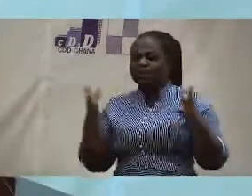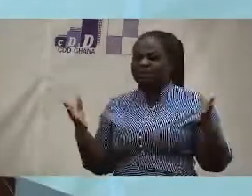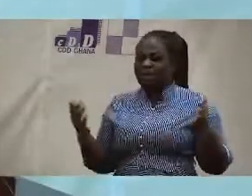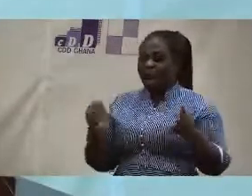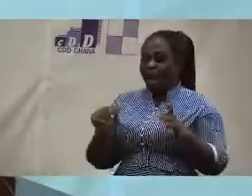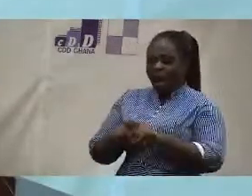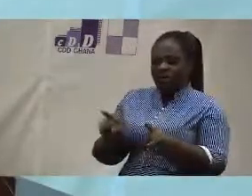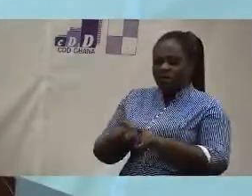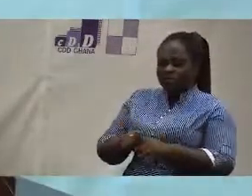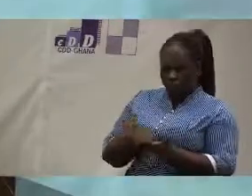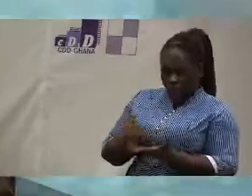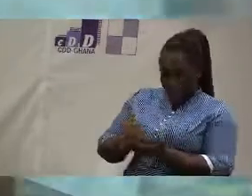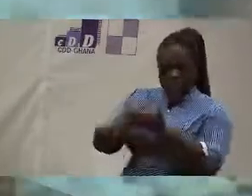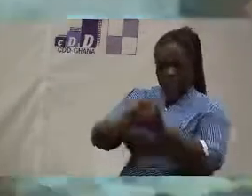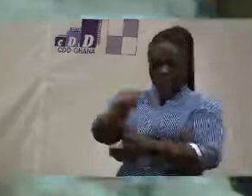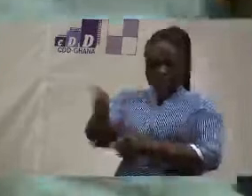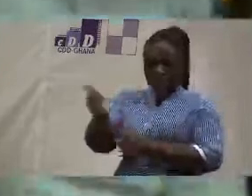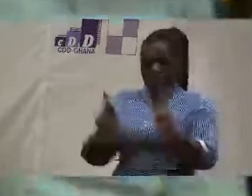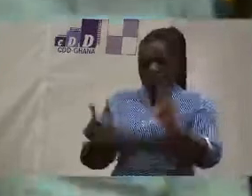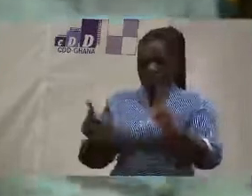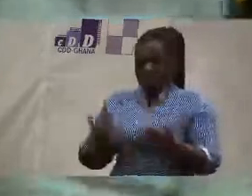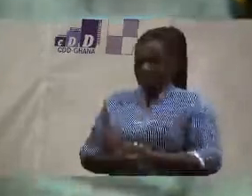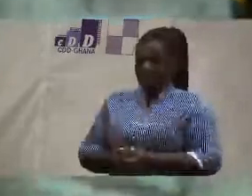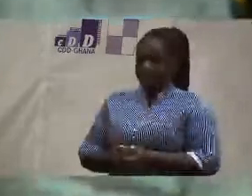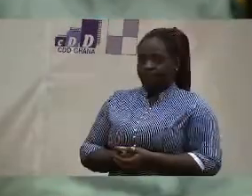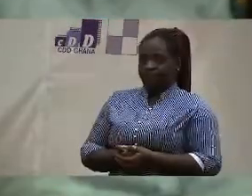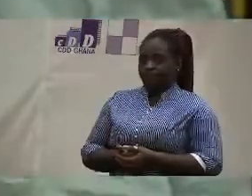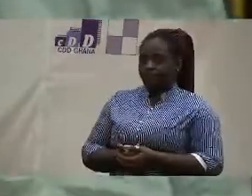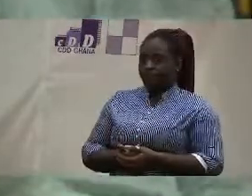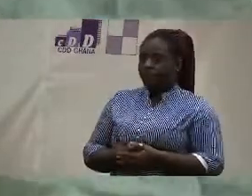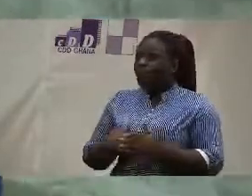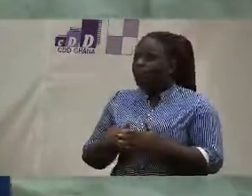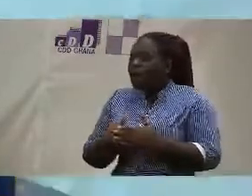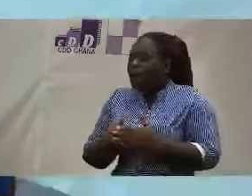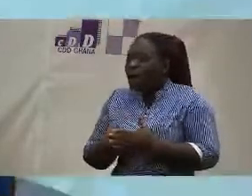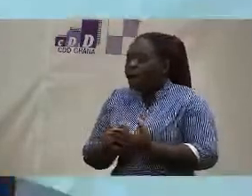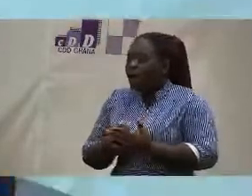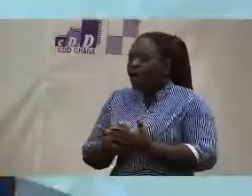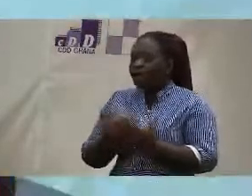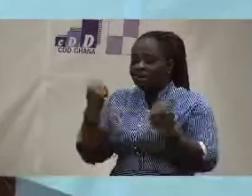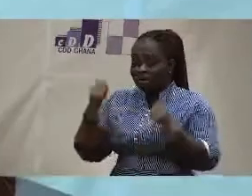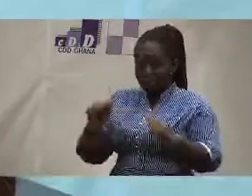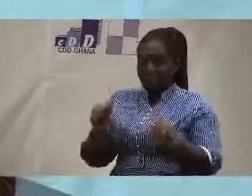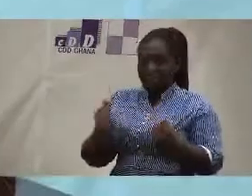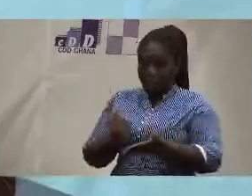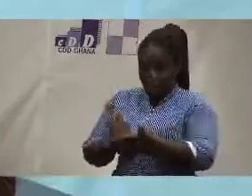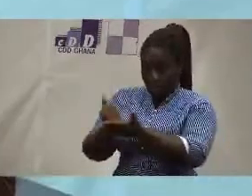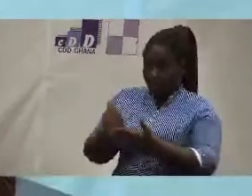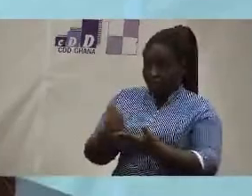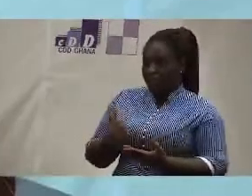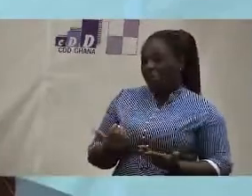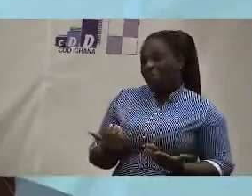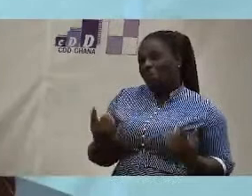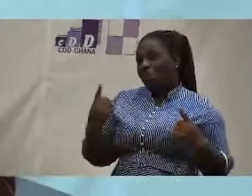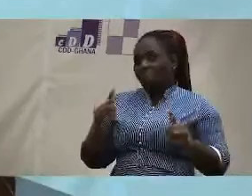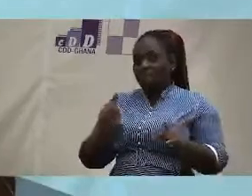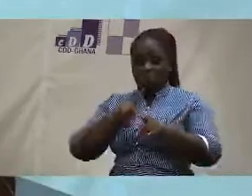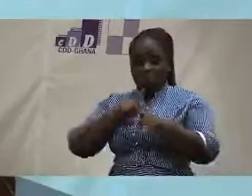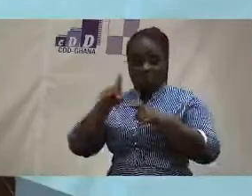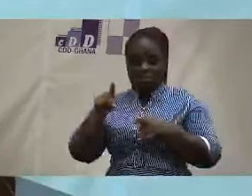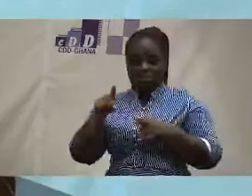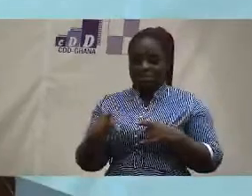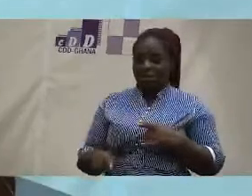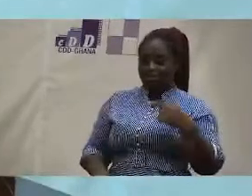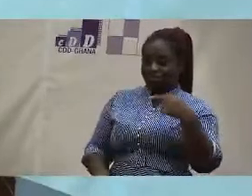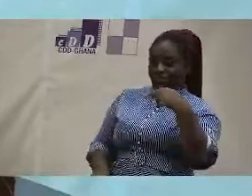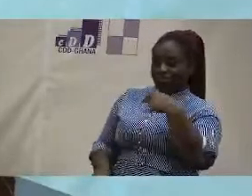also mentorship and how solidarity really matters. Even when Professor Boadi was